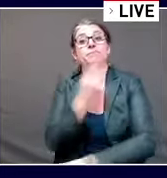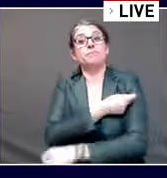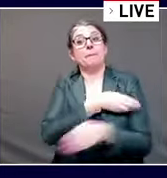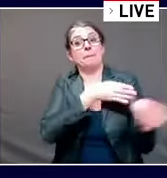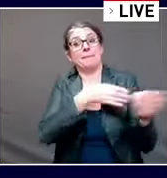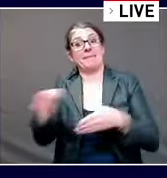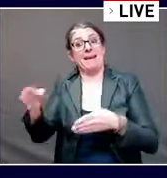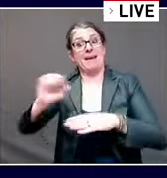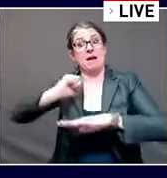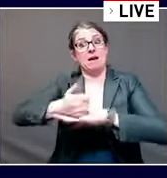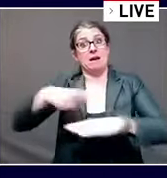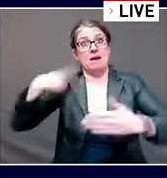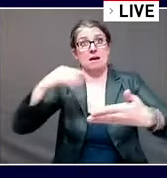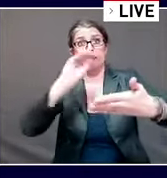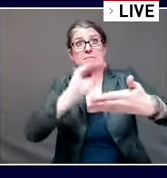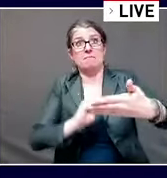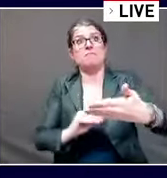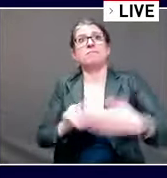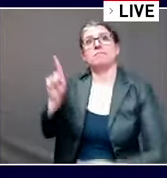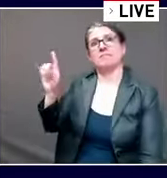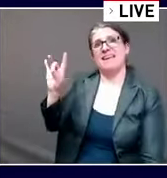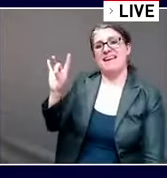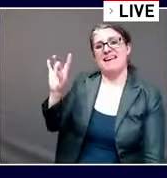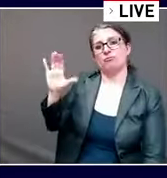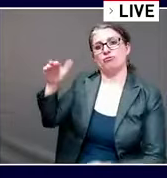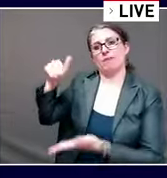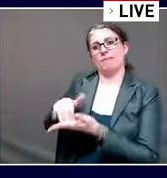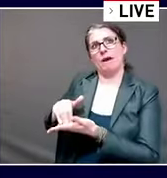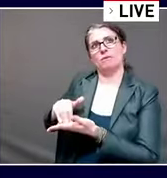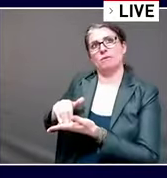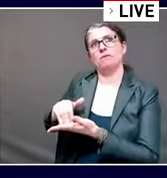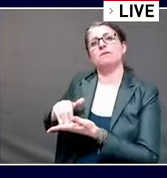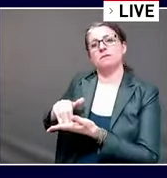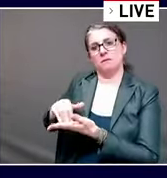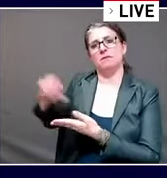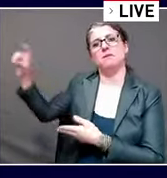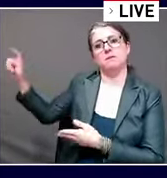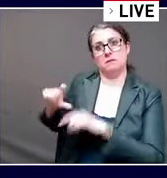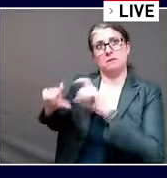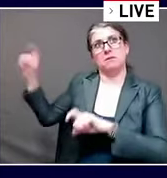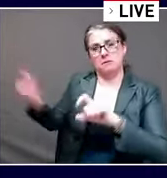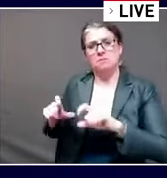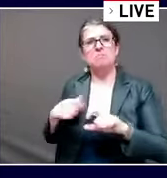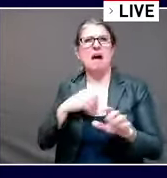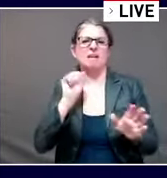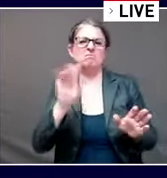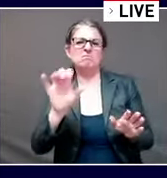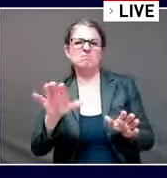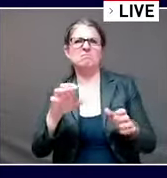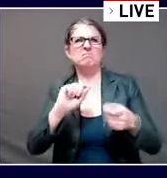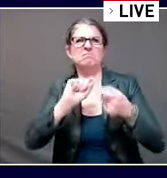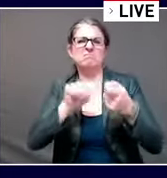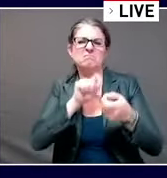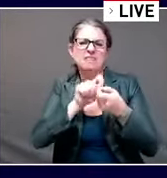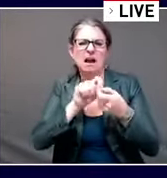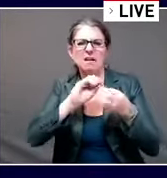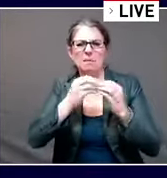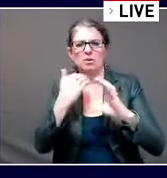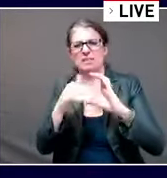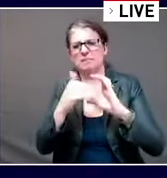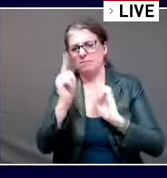$800,000 from the federal government. I'll get you the exact dollar figure, but it's approximately $800,000. As I mentioned